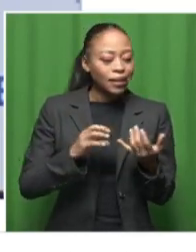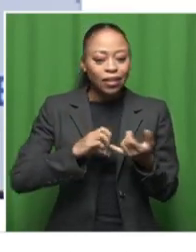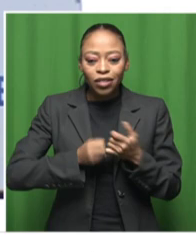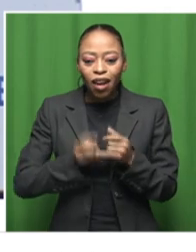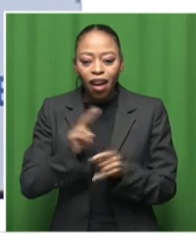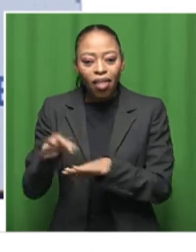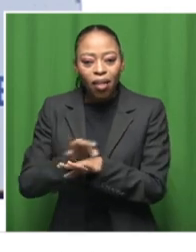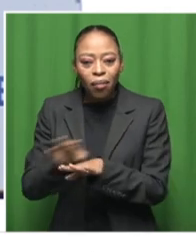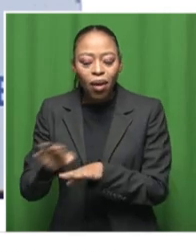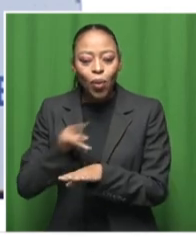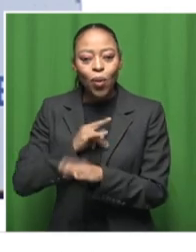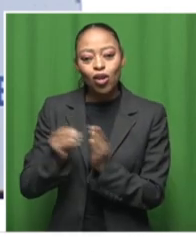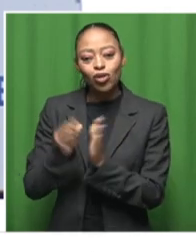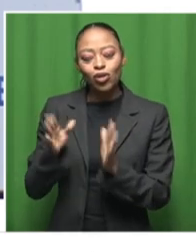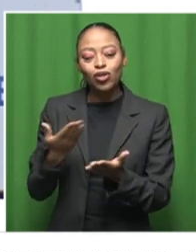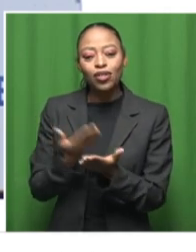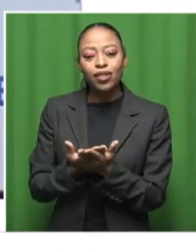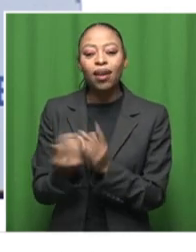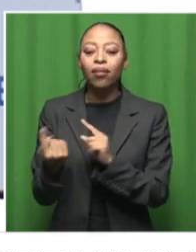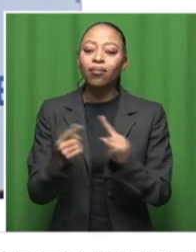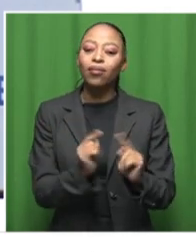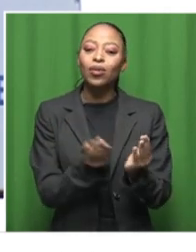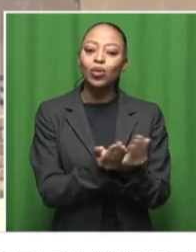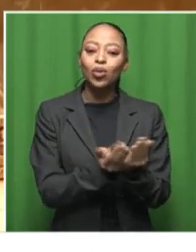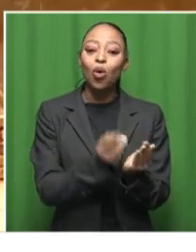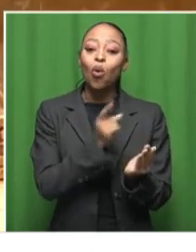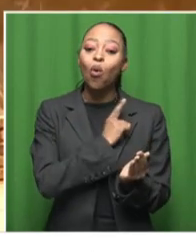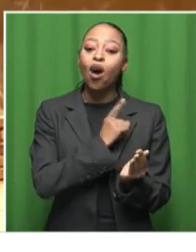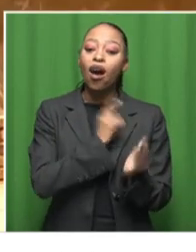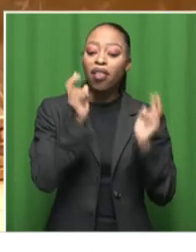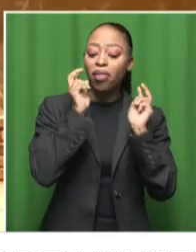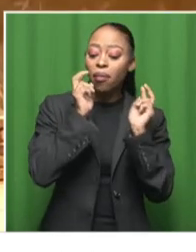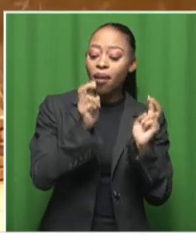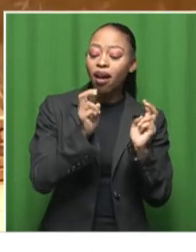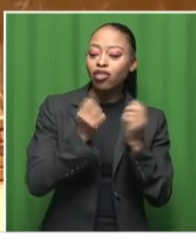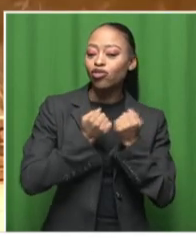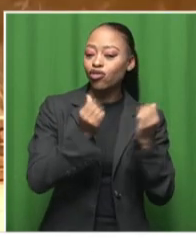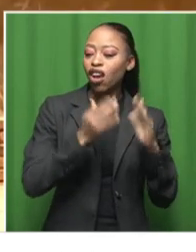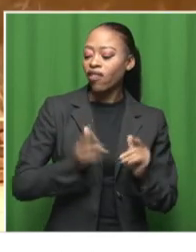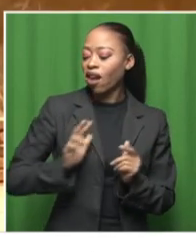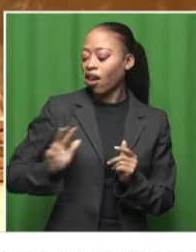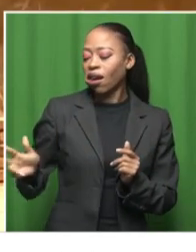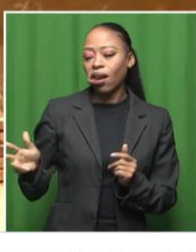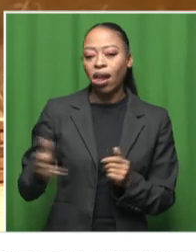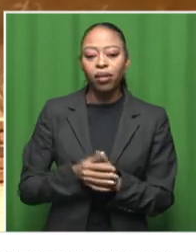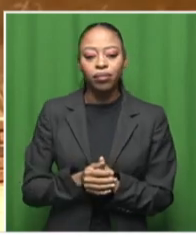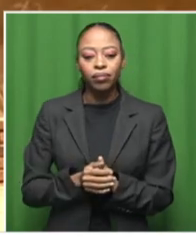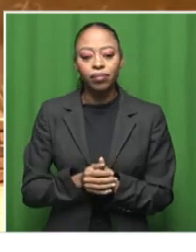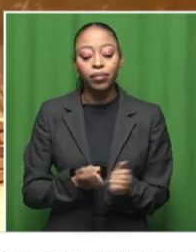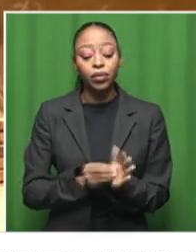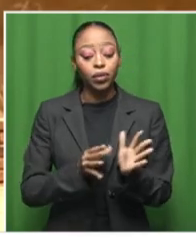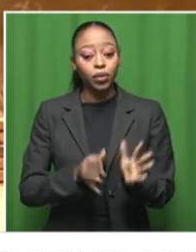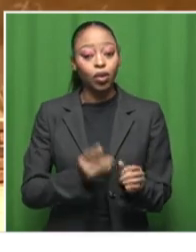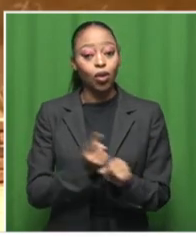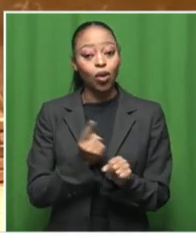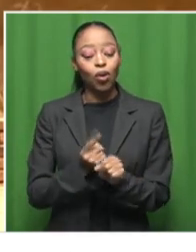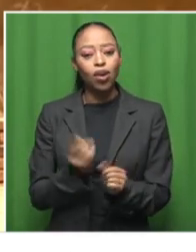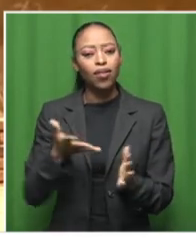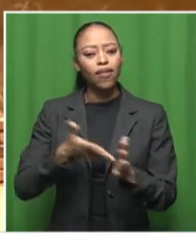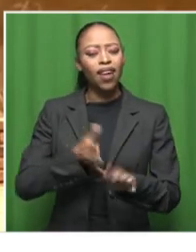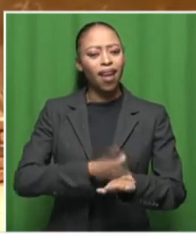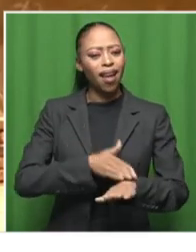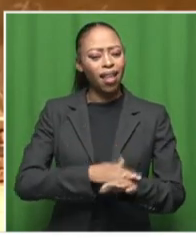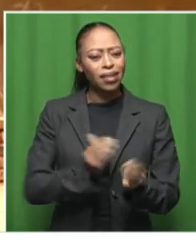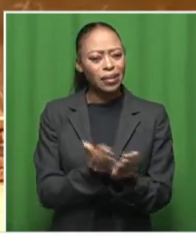reach the school when a service provider abandoned their route. The problem, always the learners were coming late at